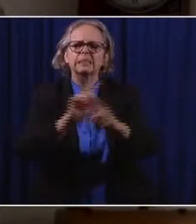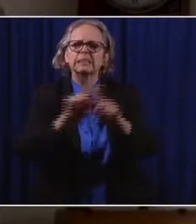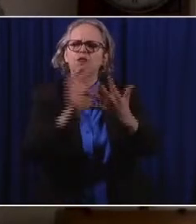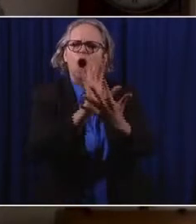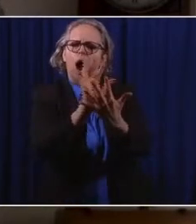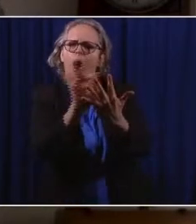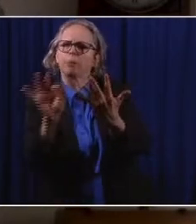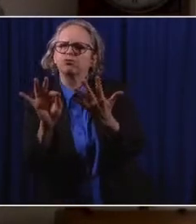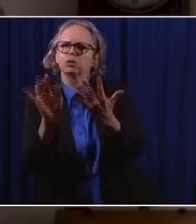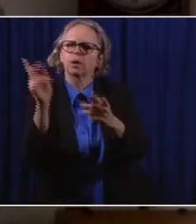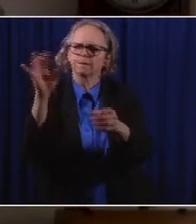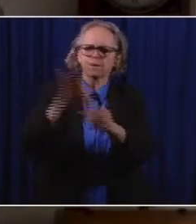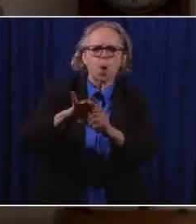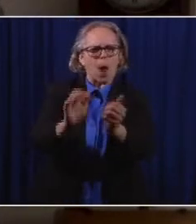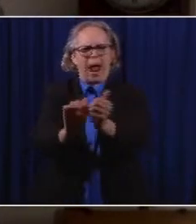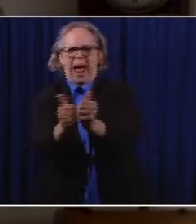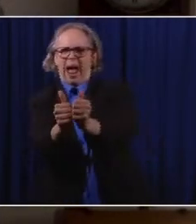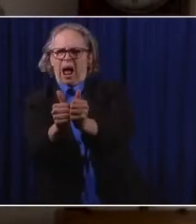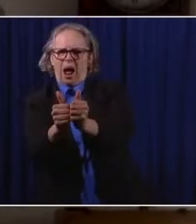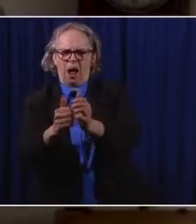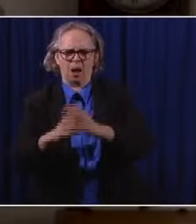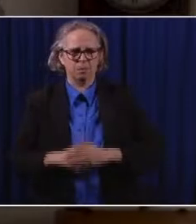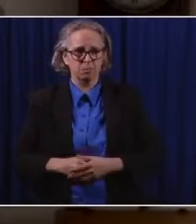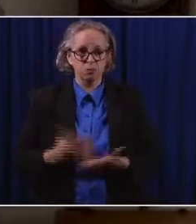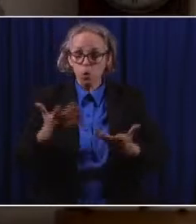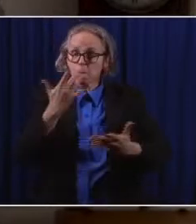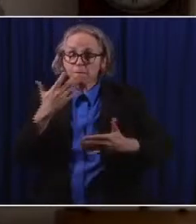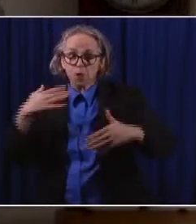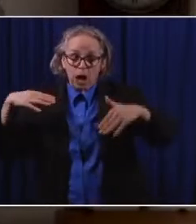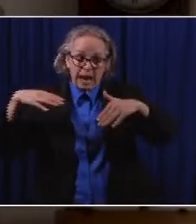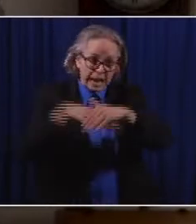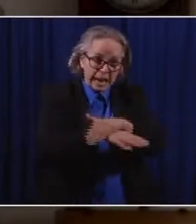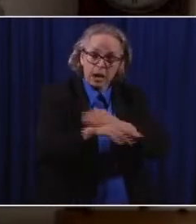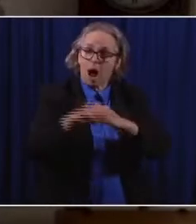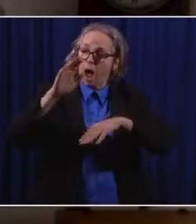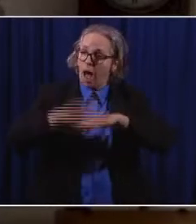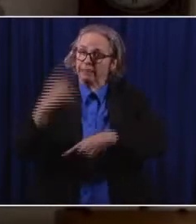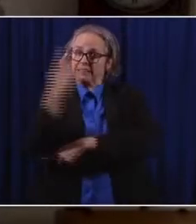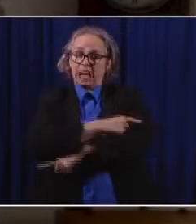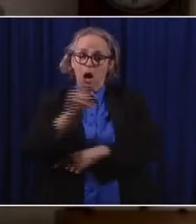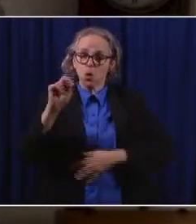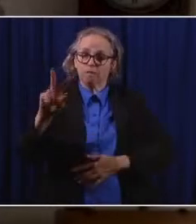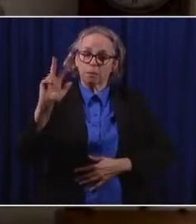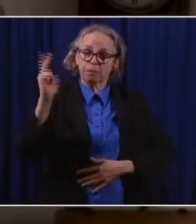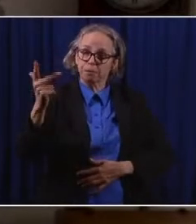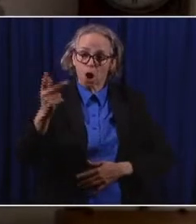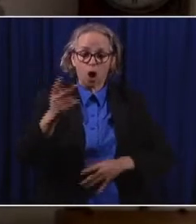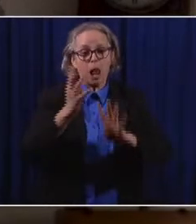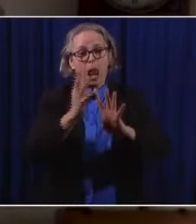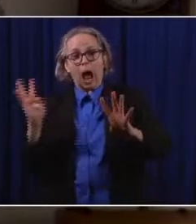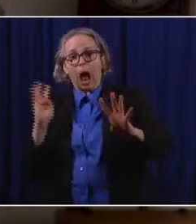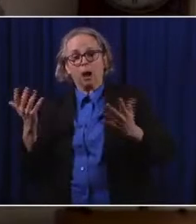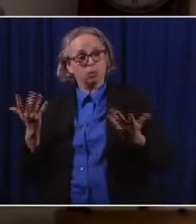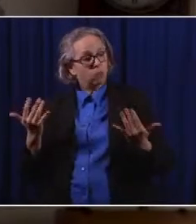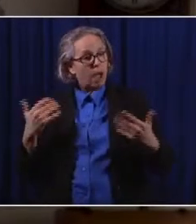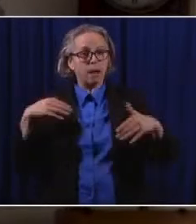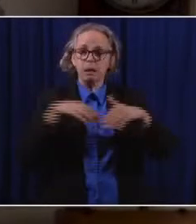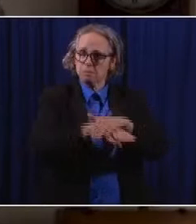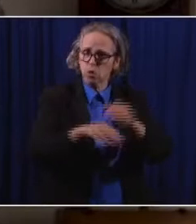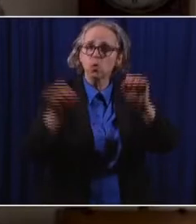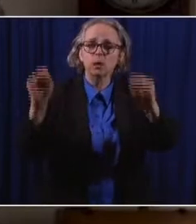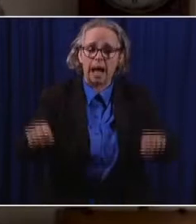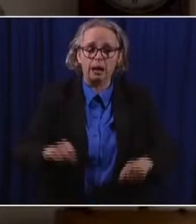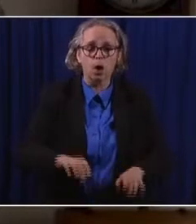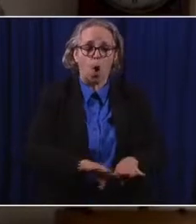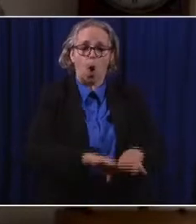like to vote on Election Day, November 3rd, that option is protected and open to you. The polls will be open from 6:30 a.m. to